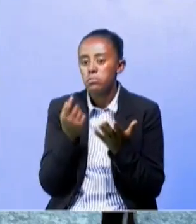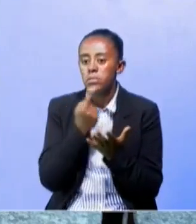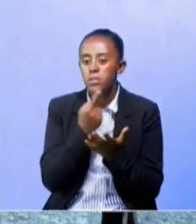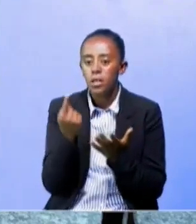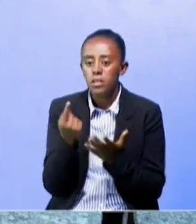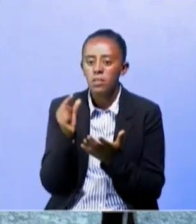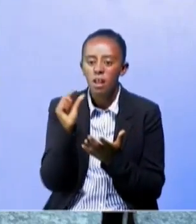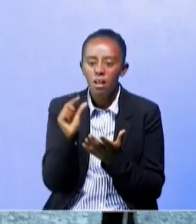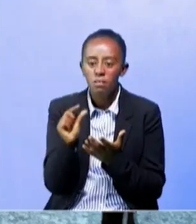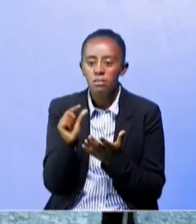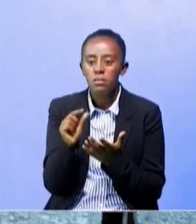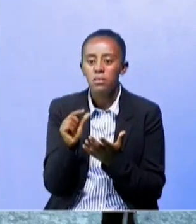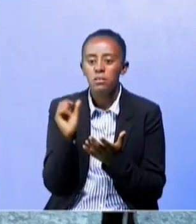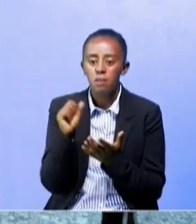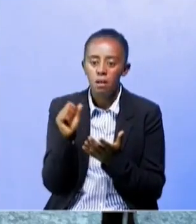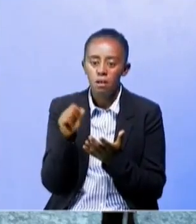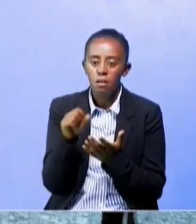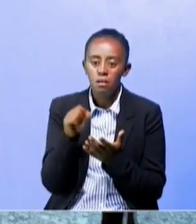little bit,